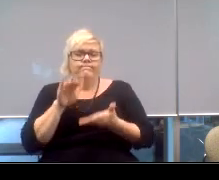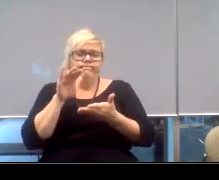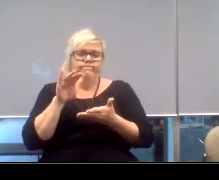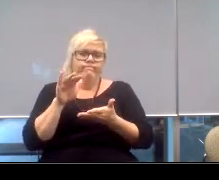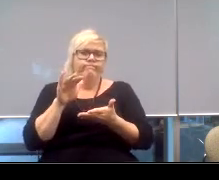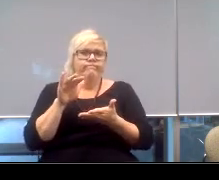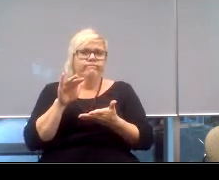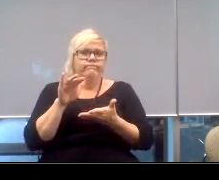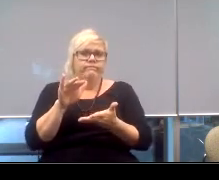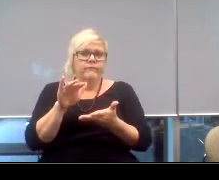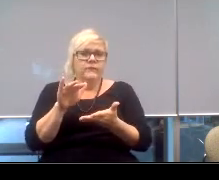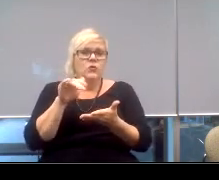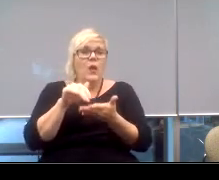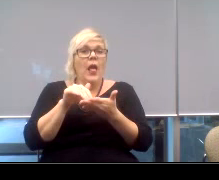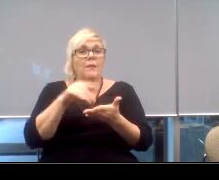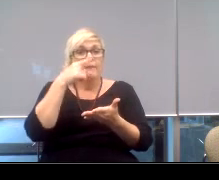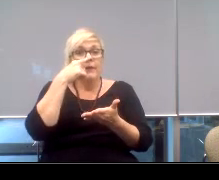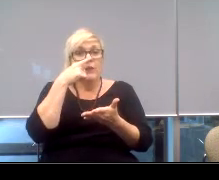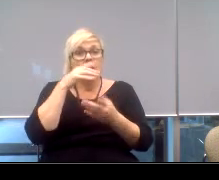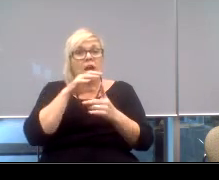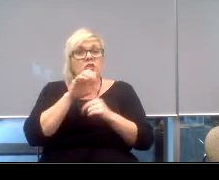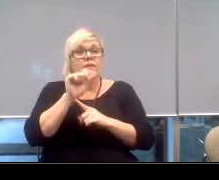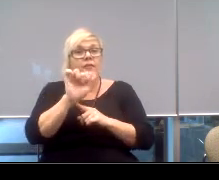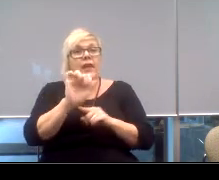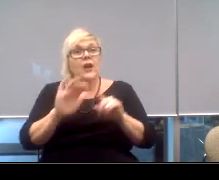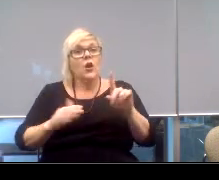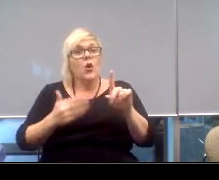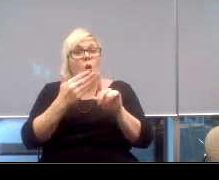assist participants achieve their plan goals.